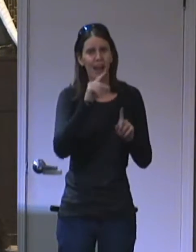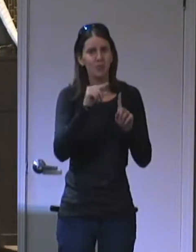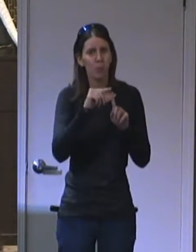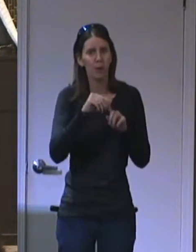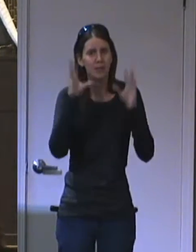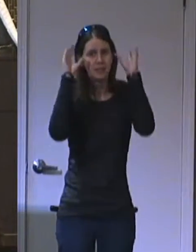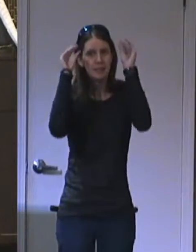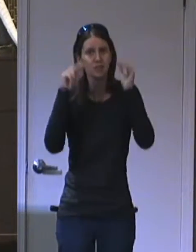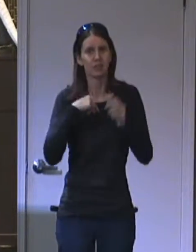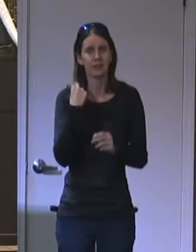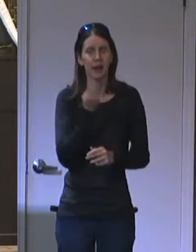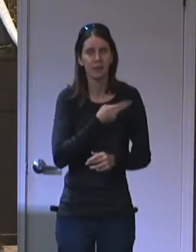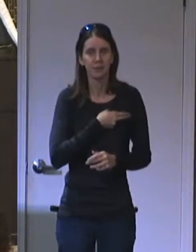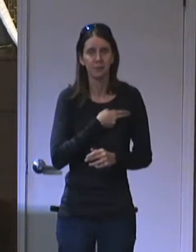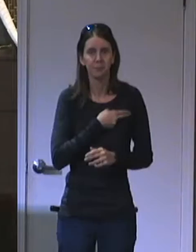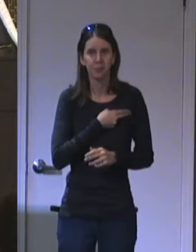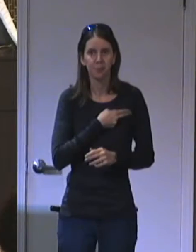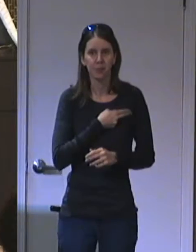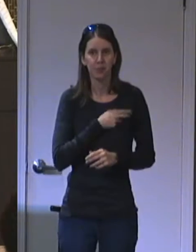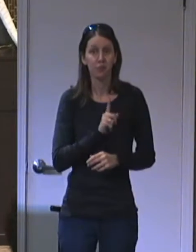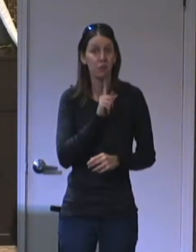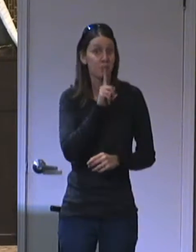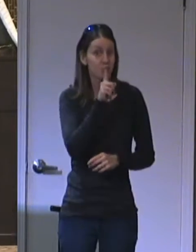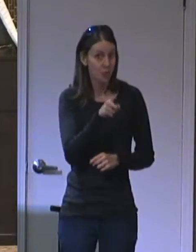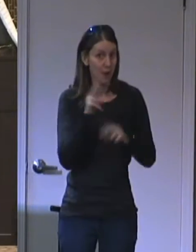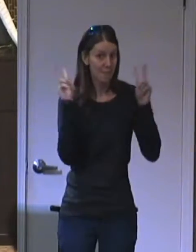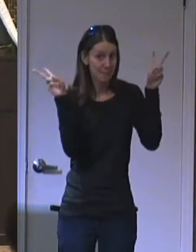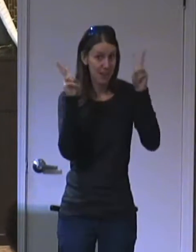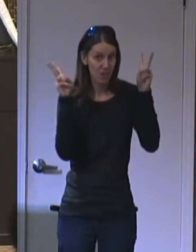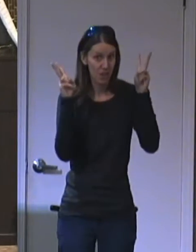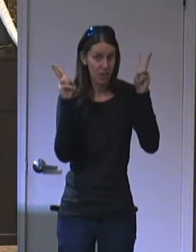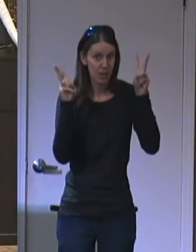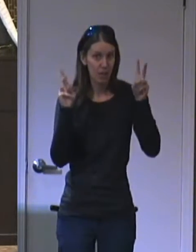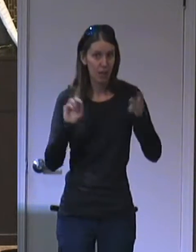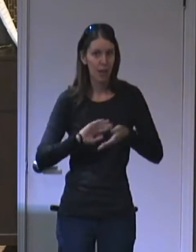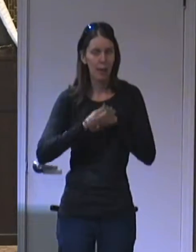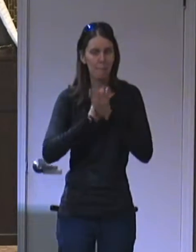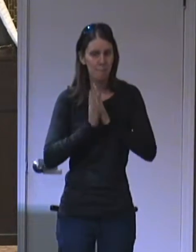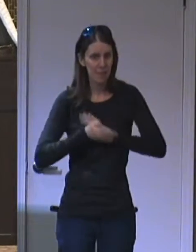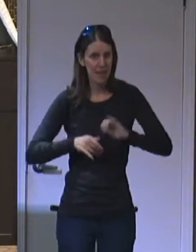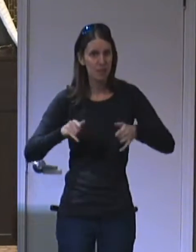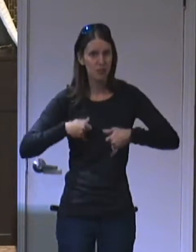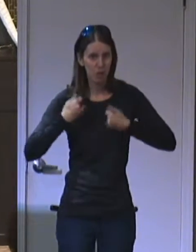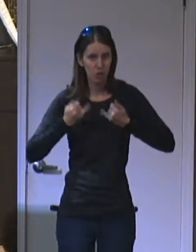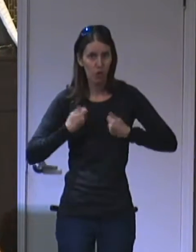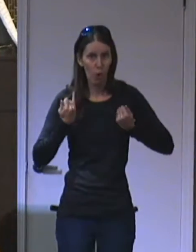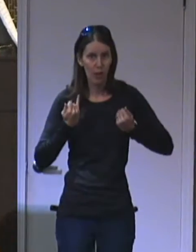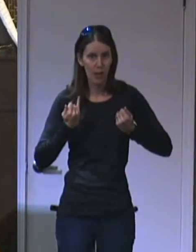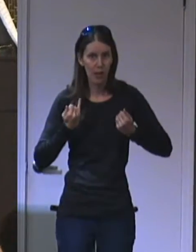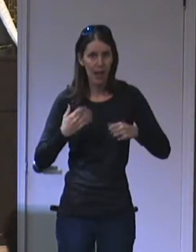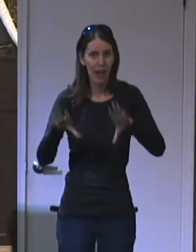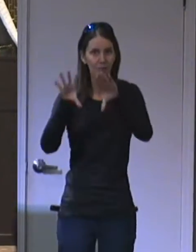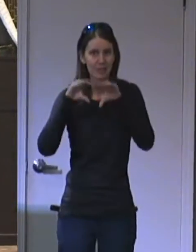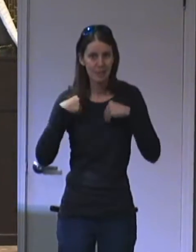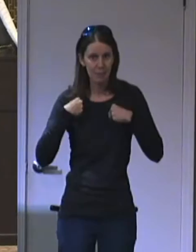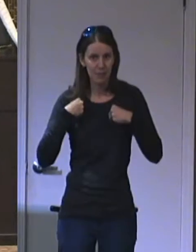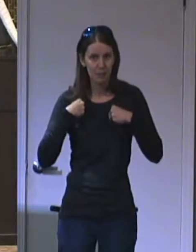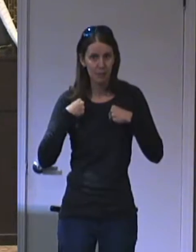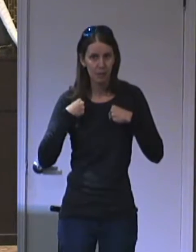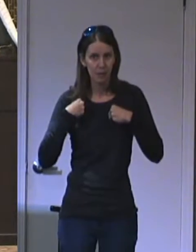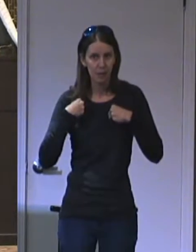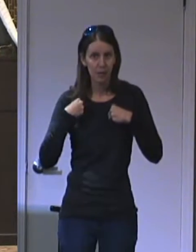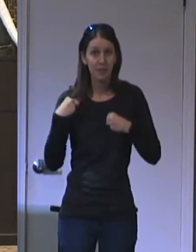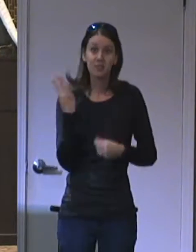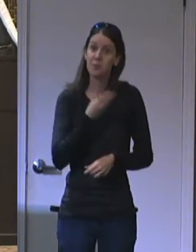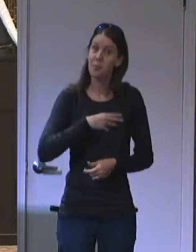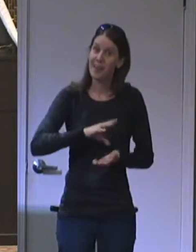God's Word teaches us that real victory, real peace, real joy, all of those things are achieved as